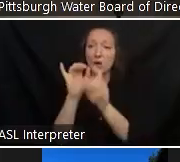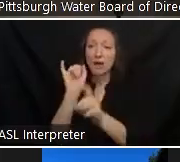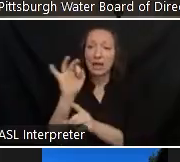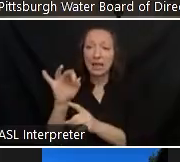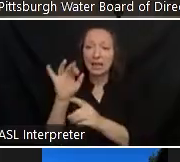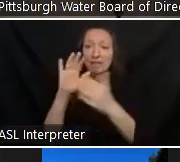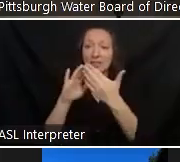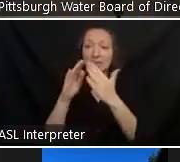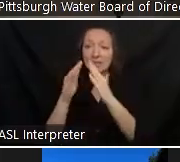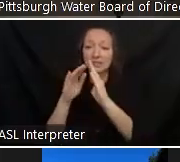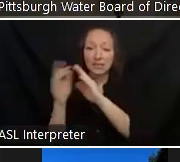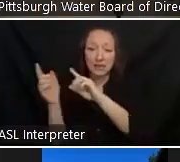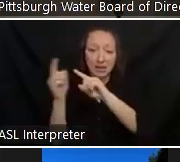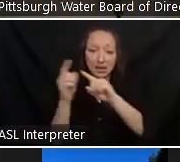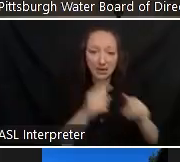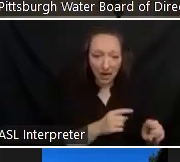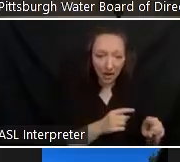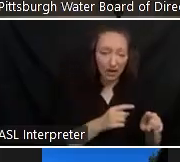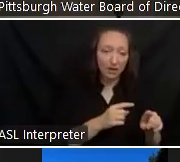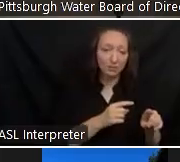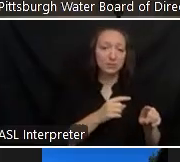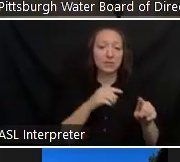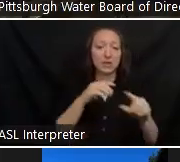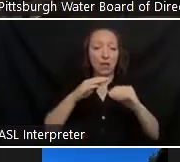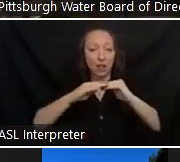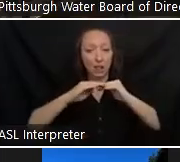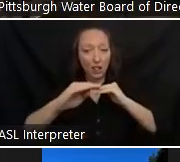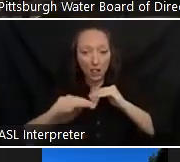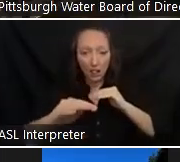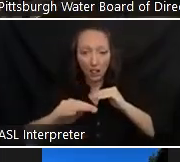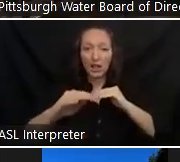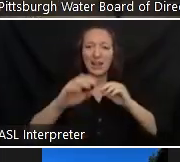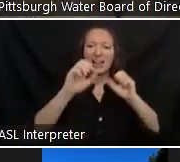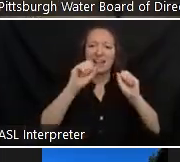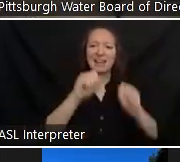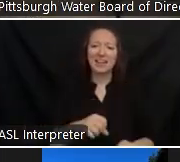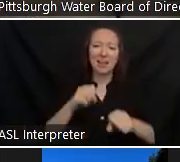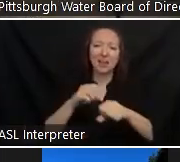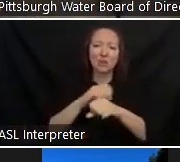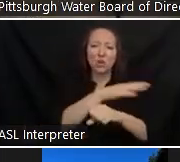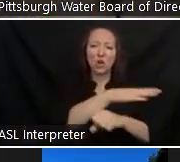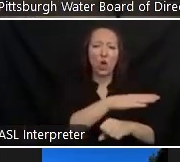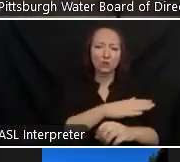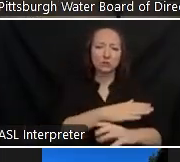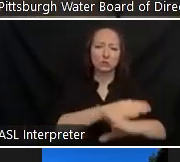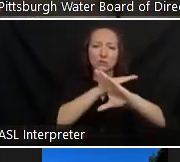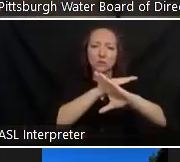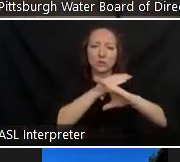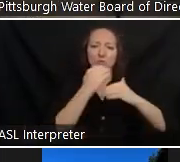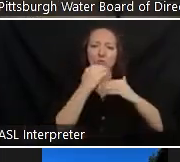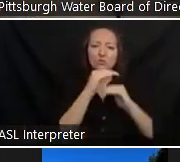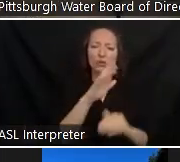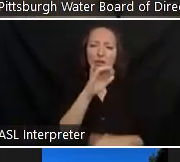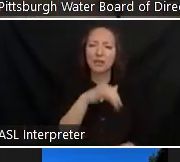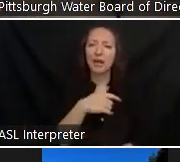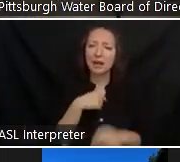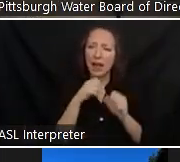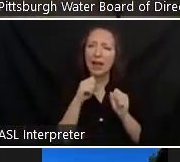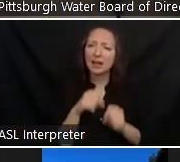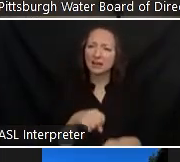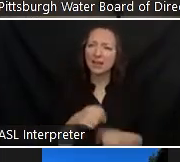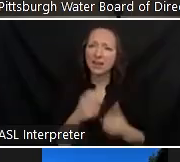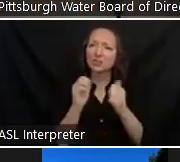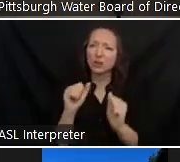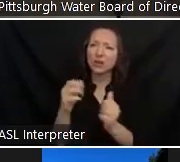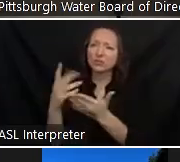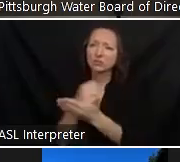and overlay first, then that throat gets restricted. Okay. So I can check with the team on how often, that happens and try to provide some better data on